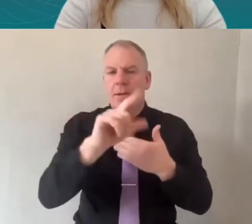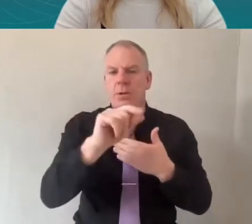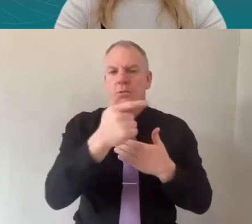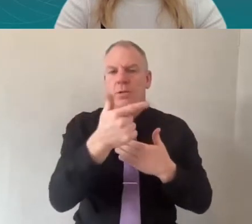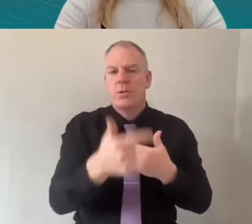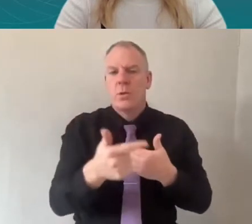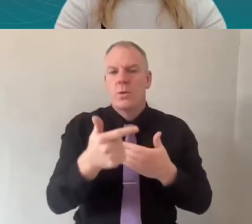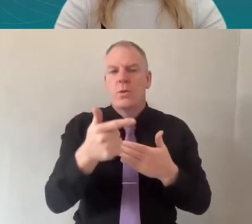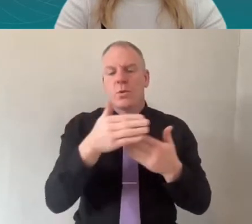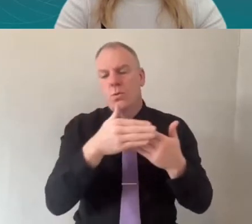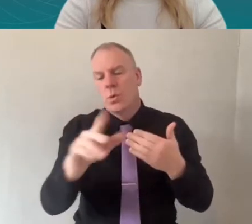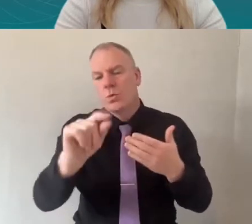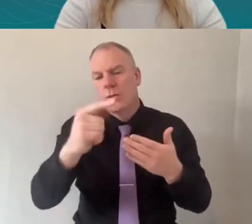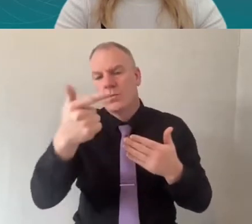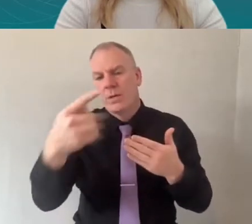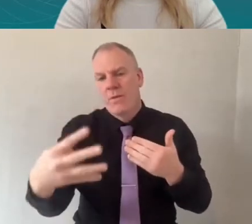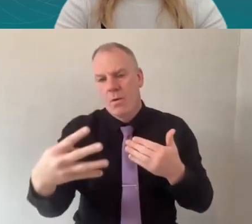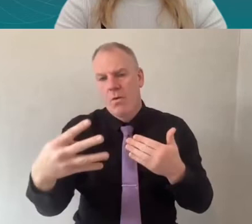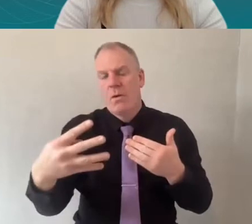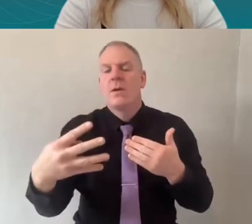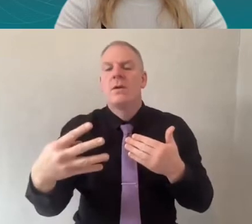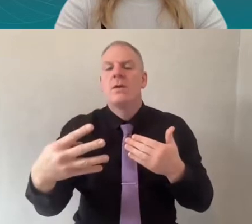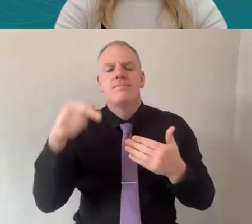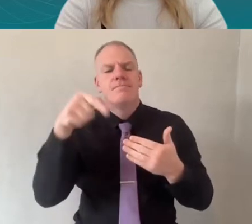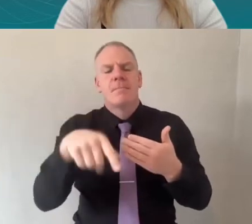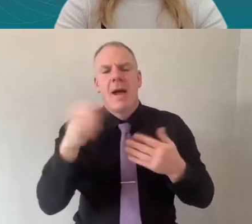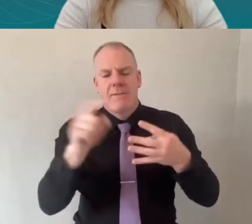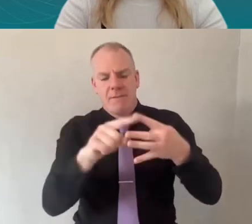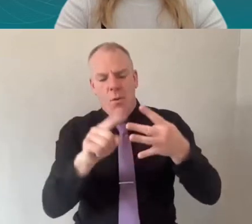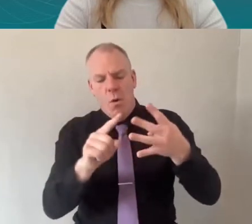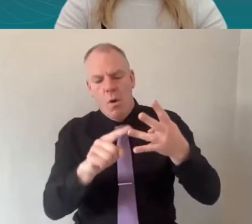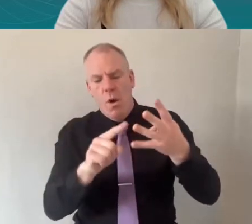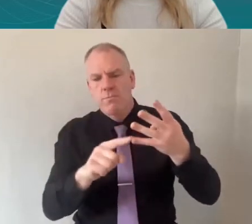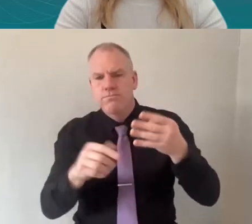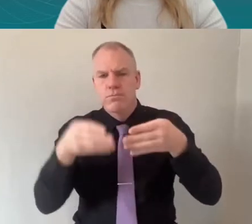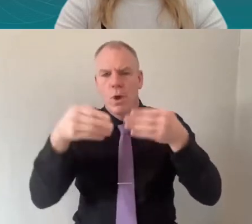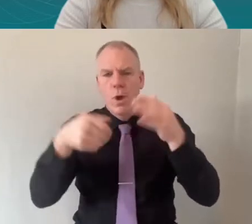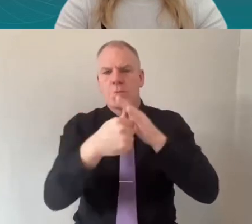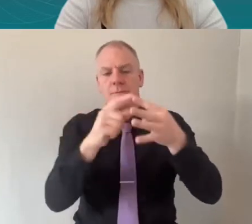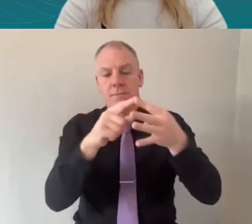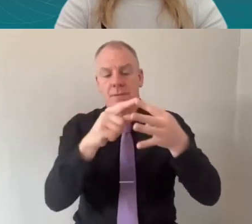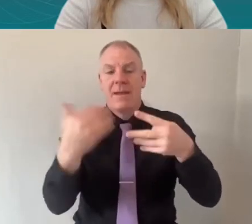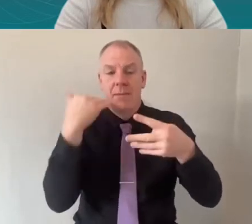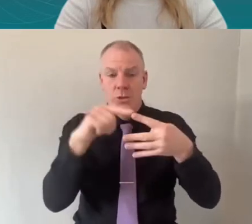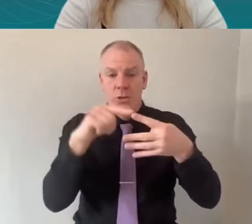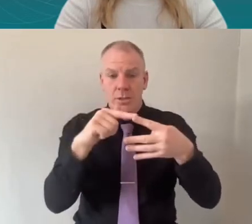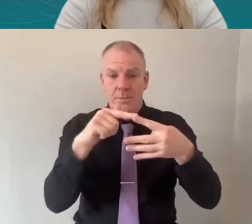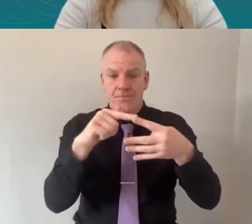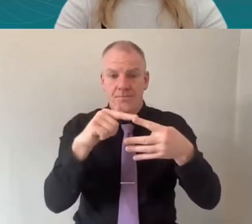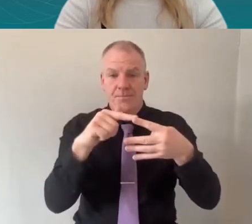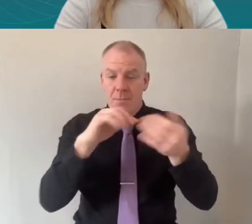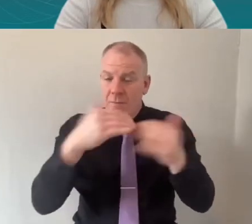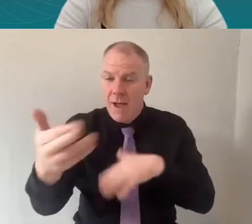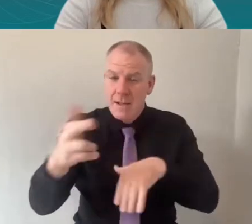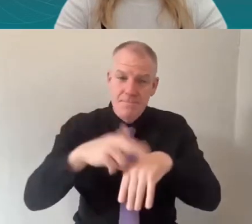2022-24. In it, we commit to focusing on four priorities: information,